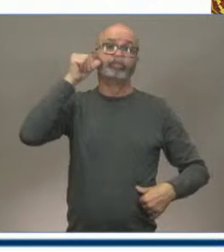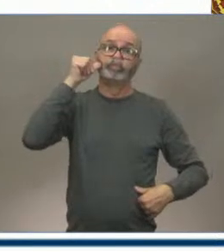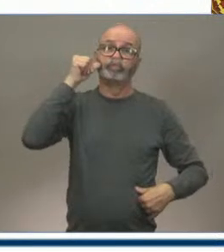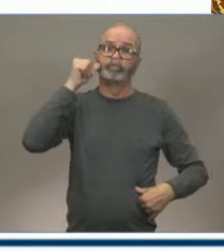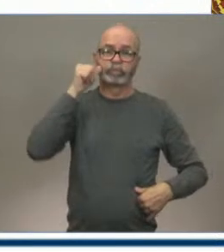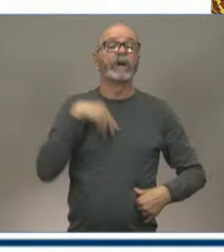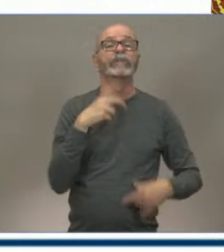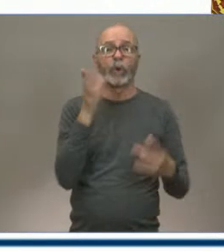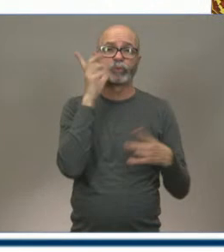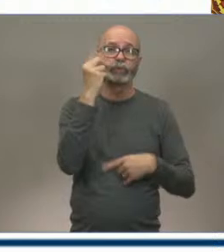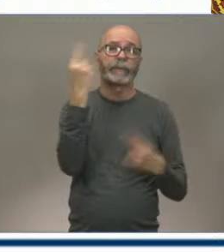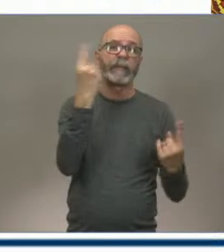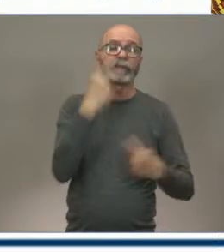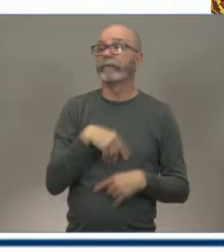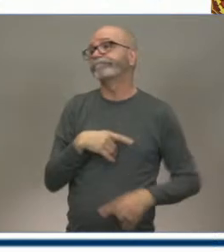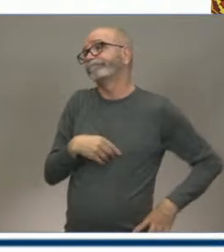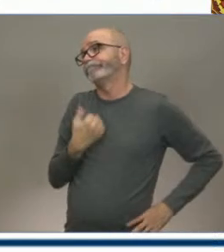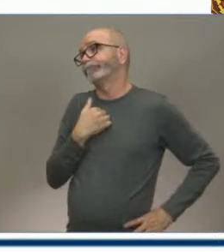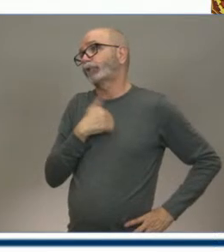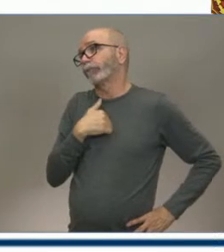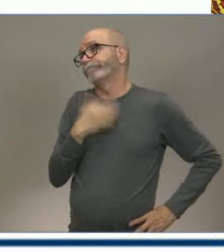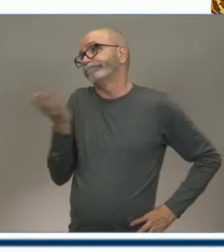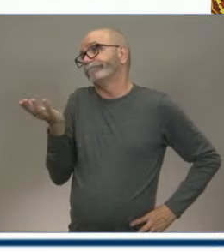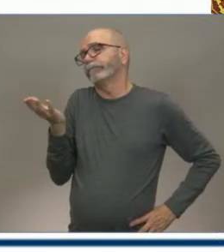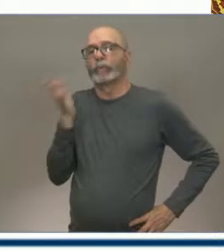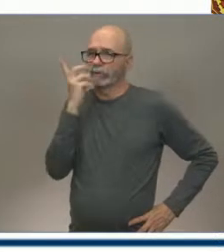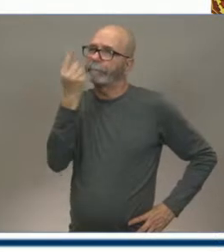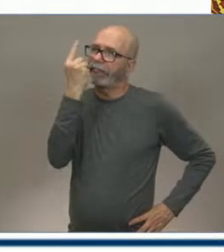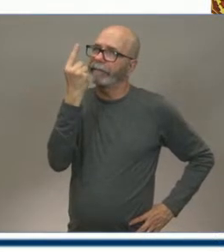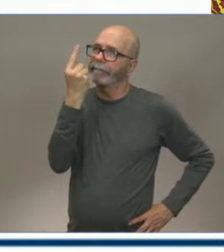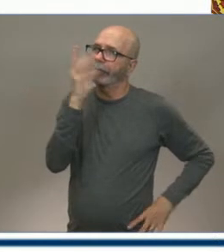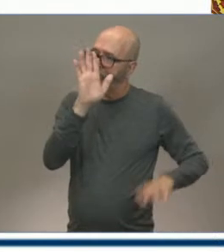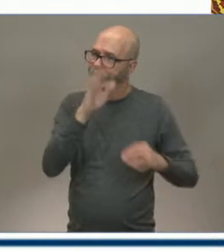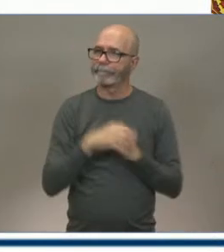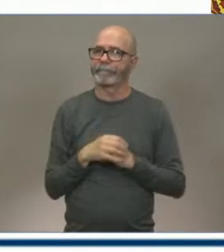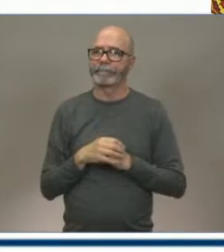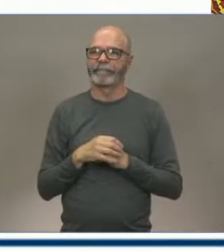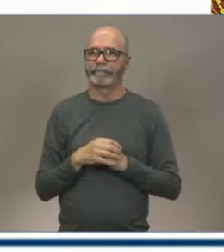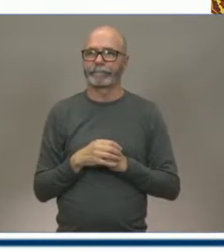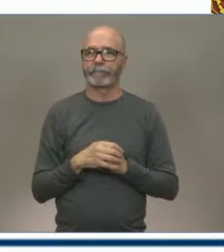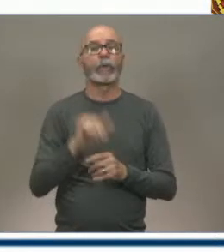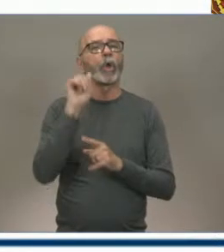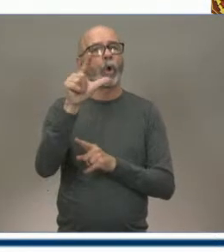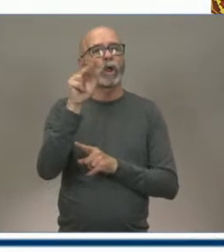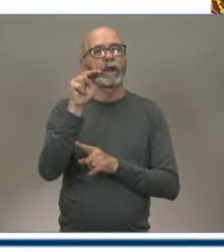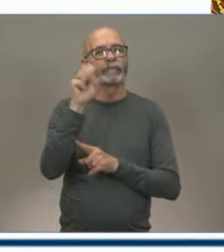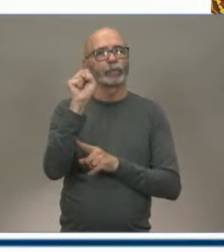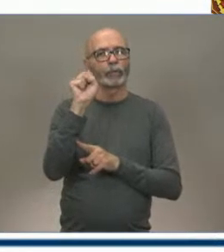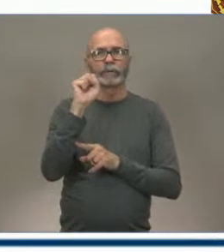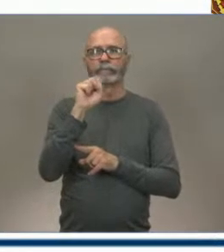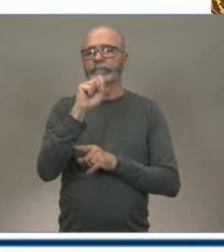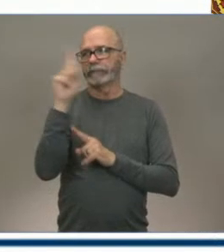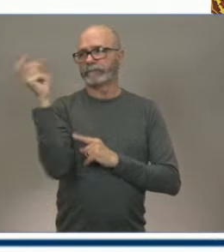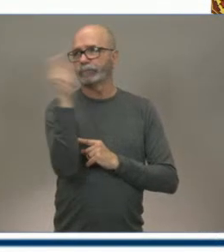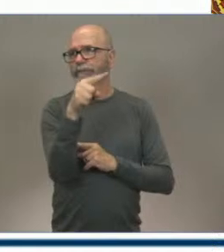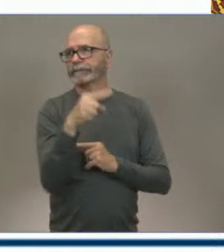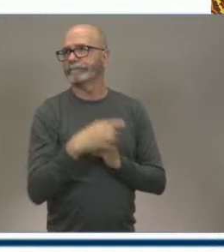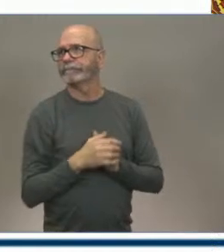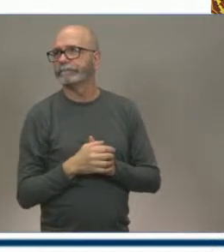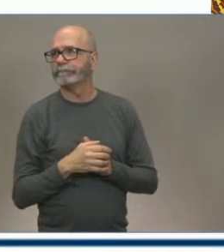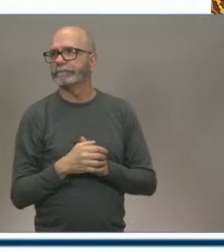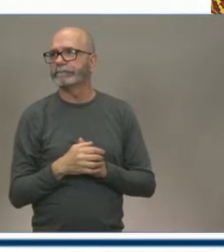Lindsay Armstrong from All Nova Scotia. Go ahead, Lindsay. Thank you very much. I'm asking